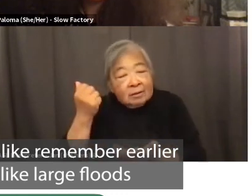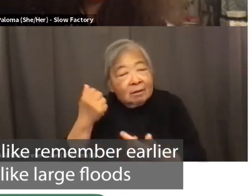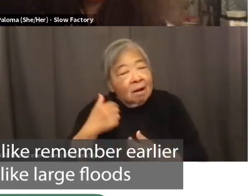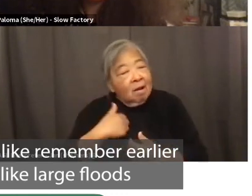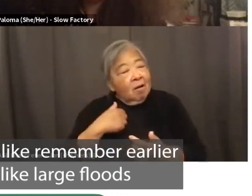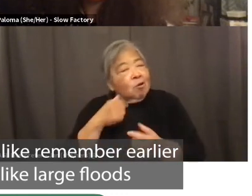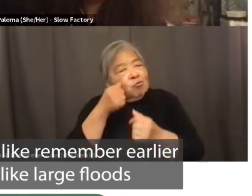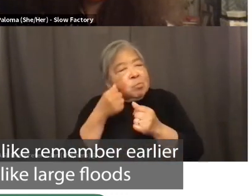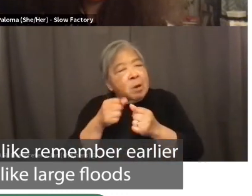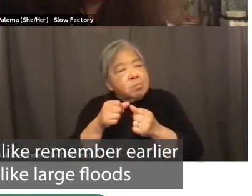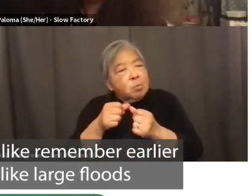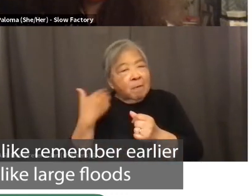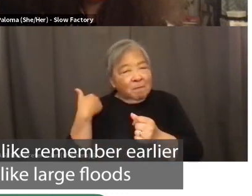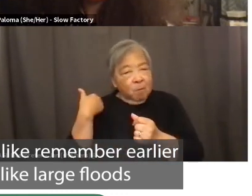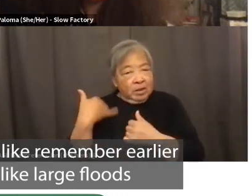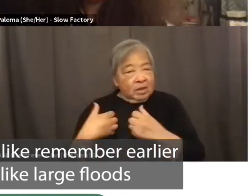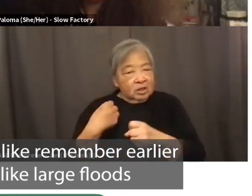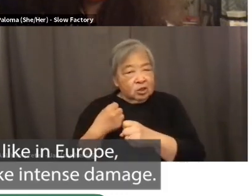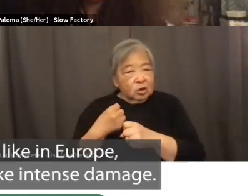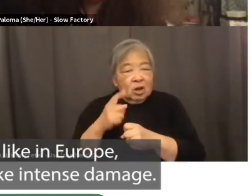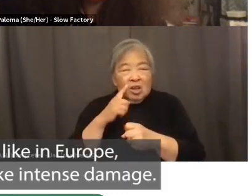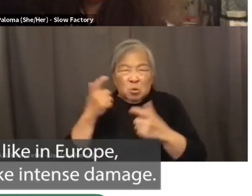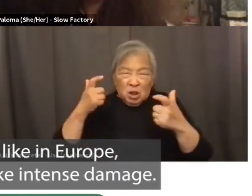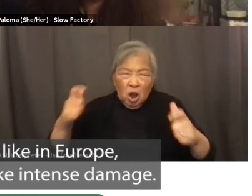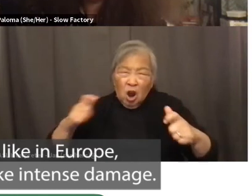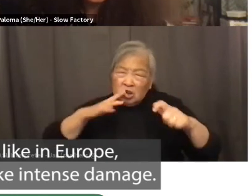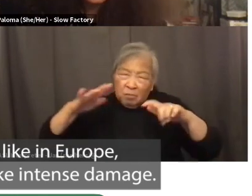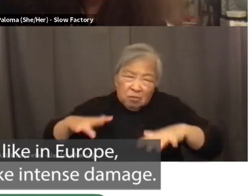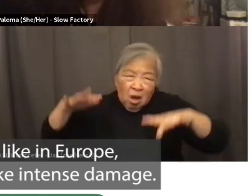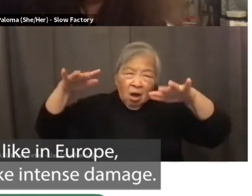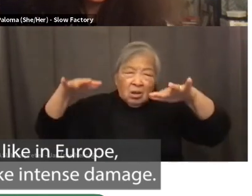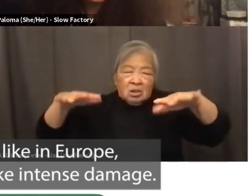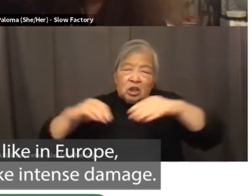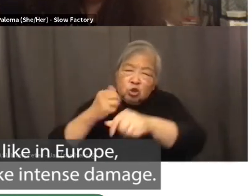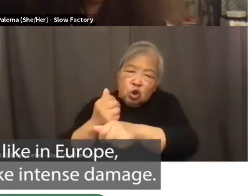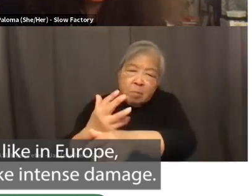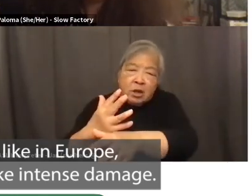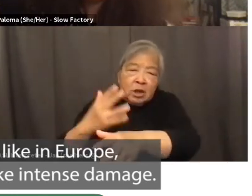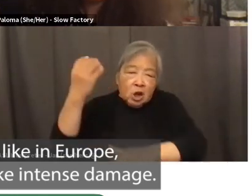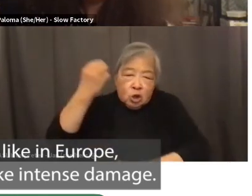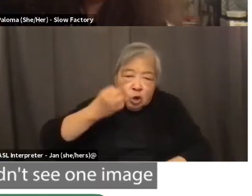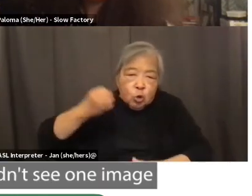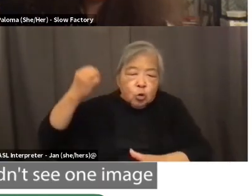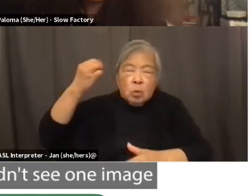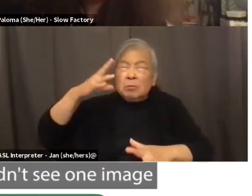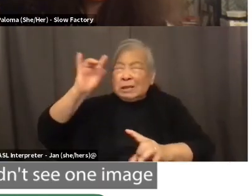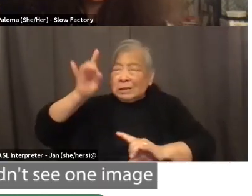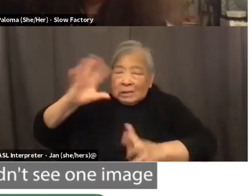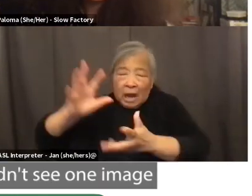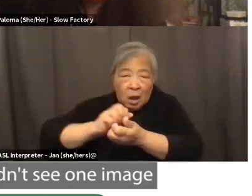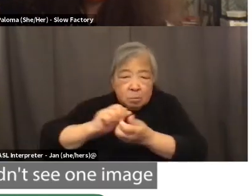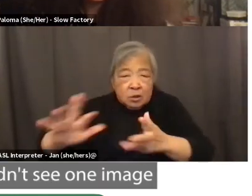like, remember earlier this year, there was like large floods in Germany, like in Europe, and there was like intense damage, people